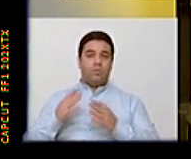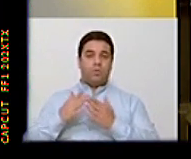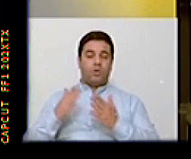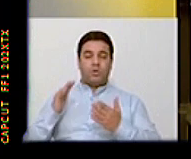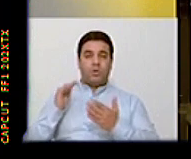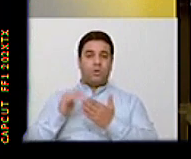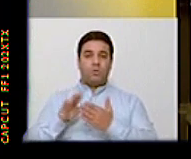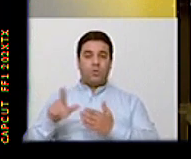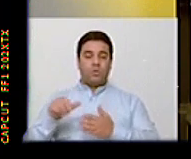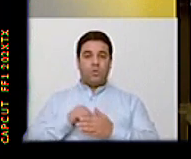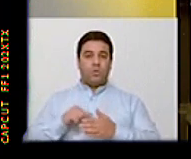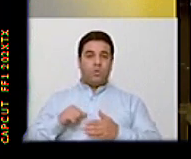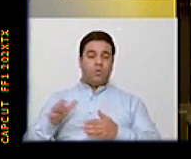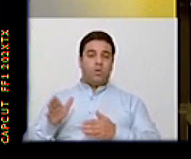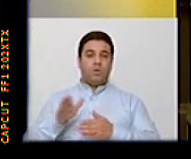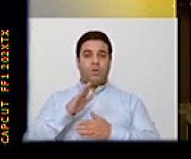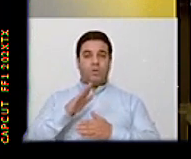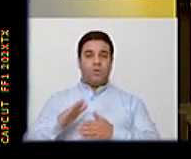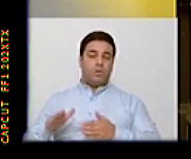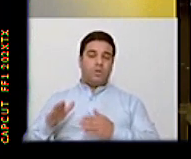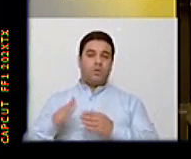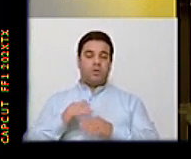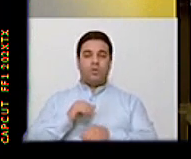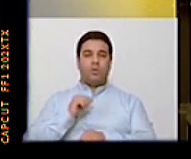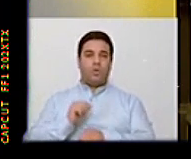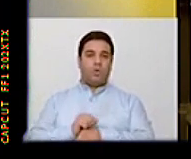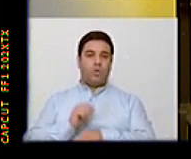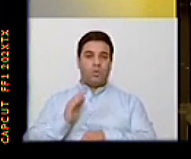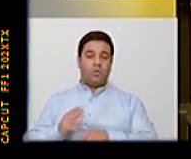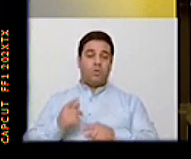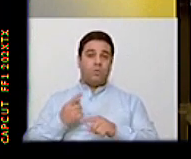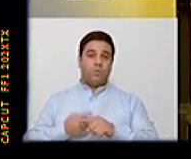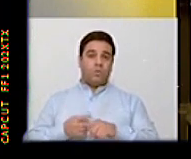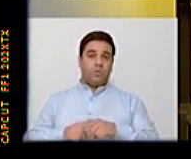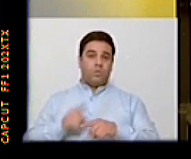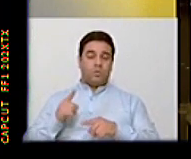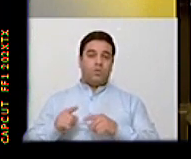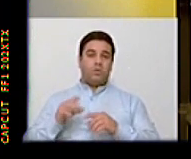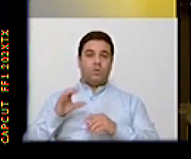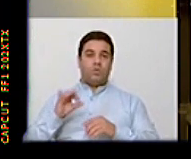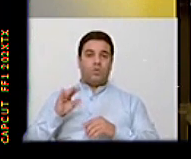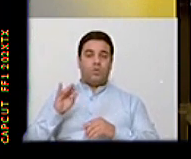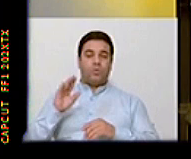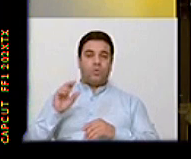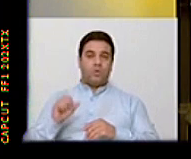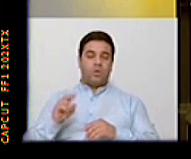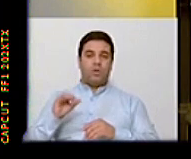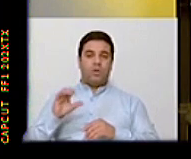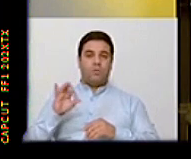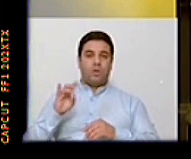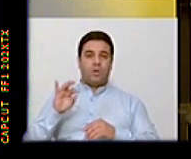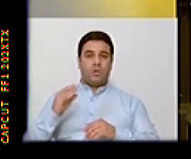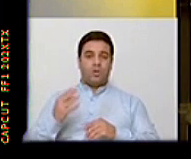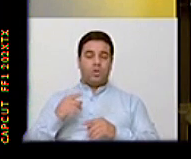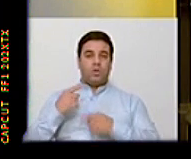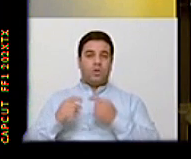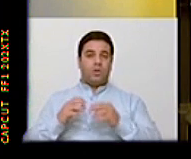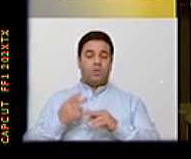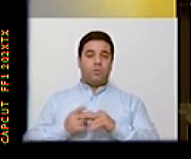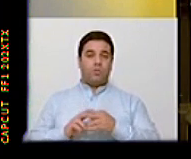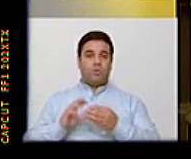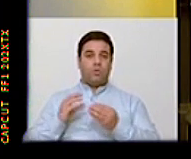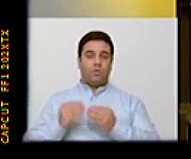u tebranib-tebranib, borib-borib to'xtaydi. Bu esa so'nuvchi tebranish deyiladi. Fanda so'nuvchi